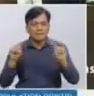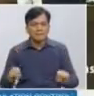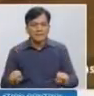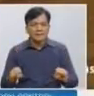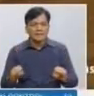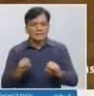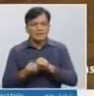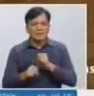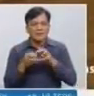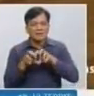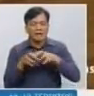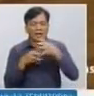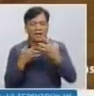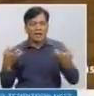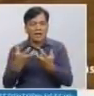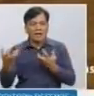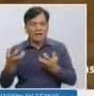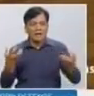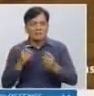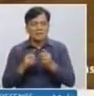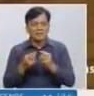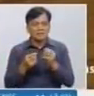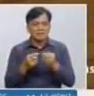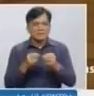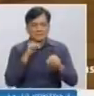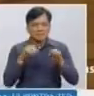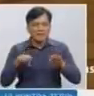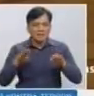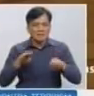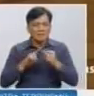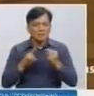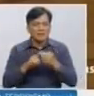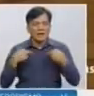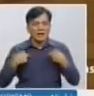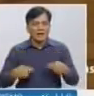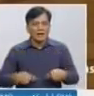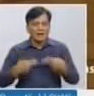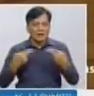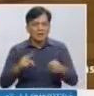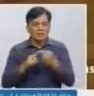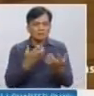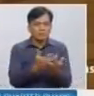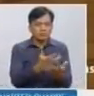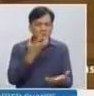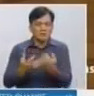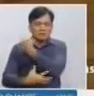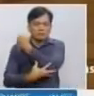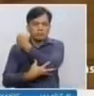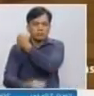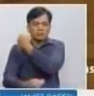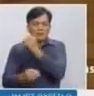remains highly fragmented, resulting in disparity in health outcomes between the rich and the